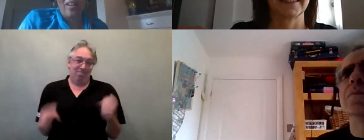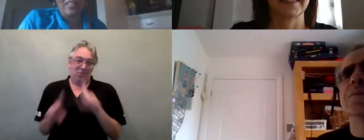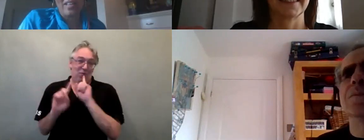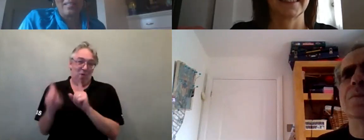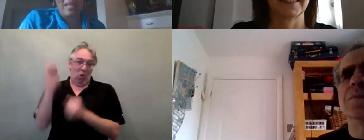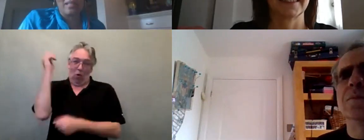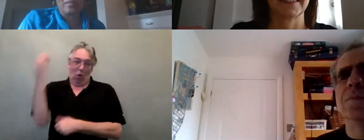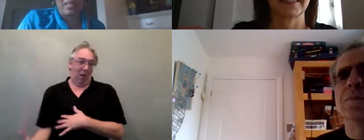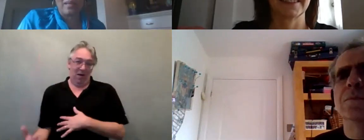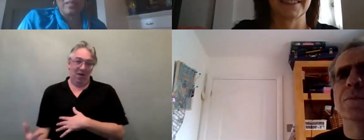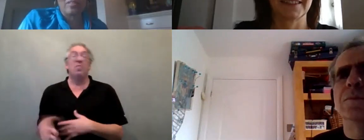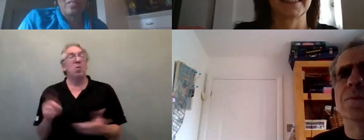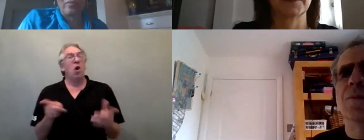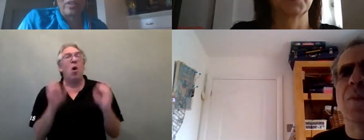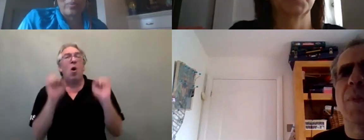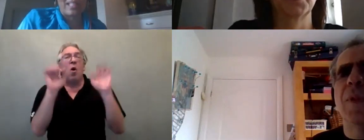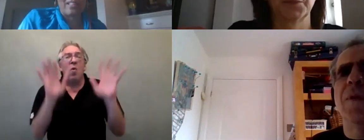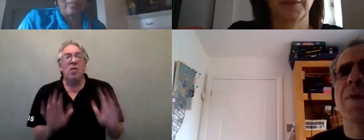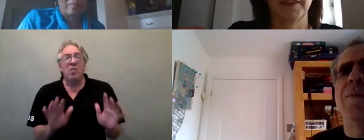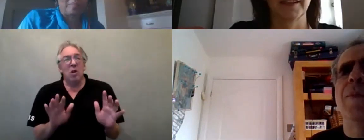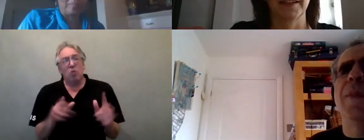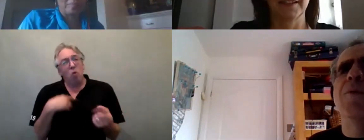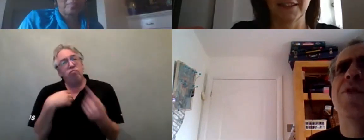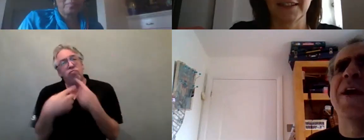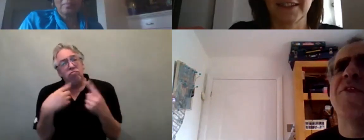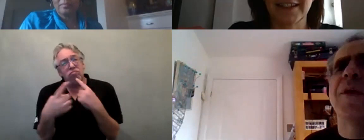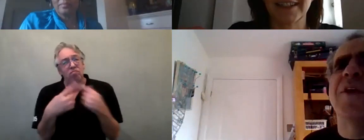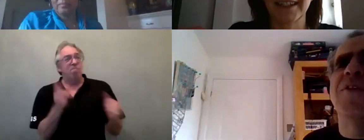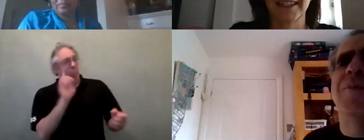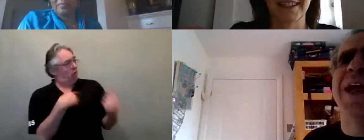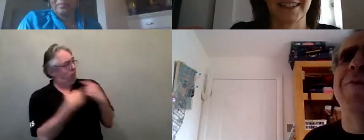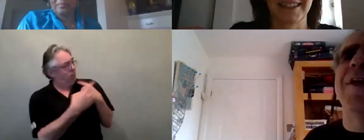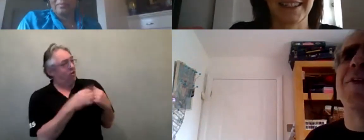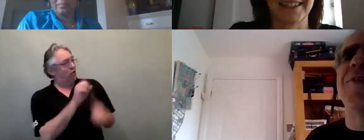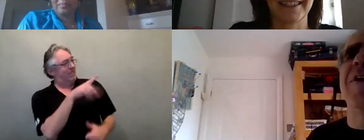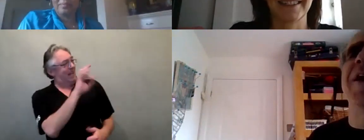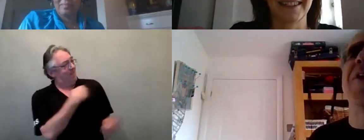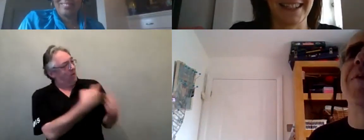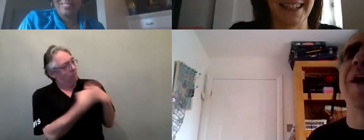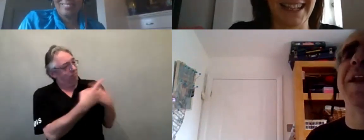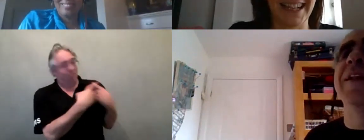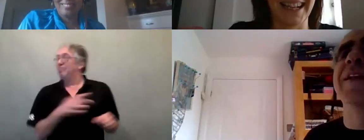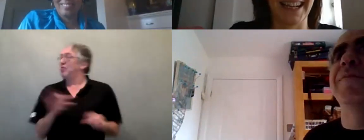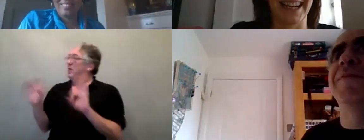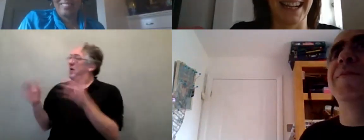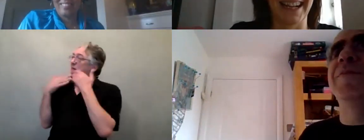and just amazing to be able to converse with Steve. Well, thanks very much for playing with us, Charlotte. It's been